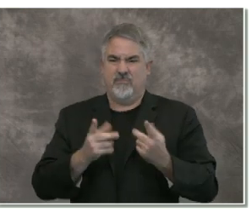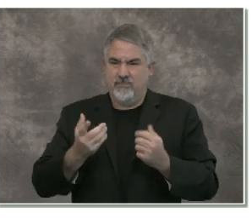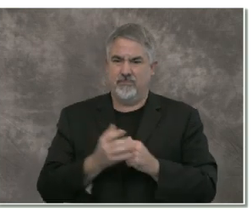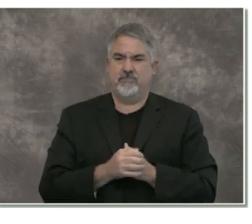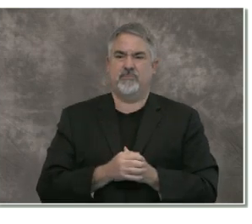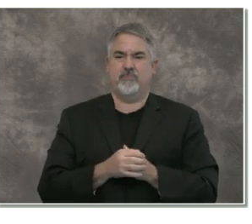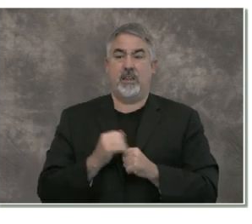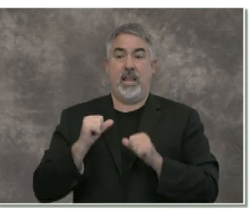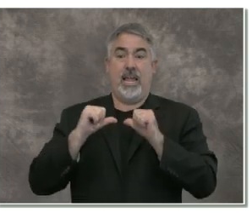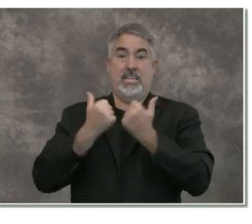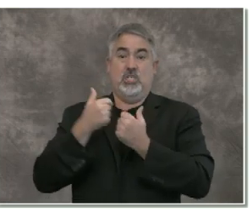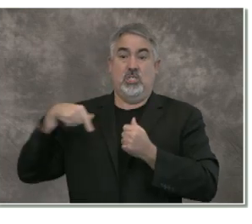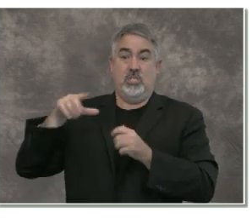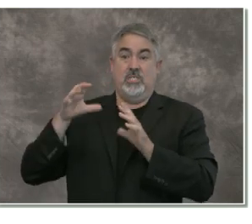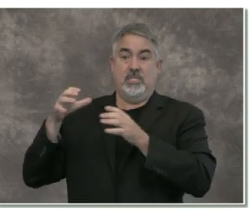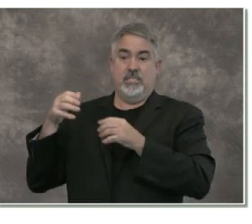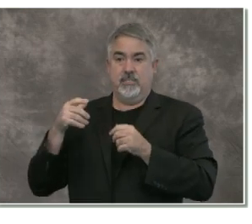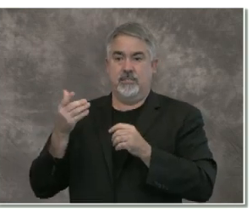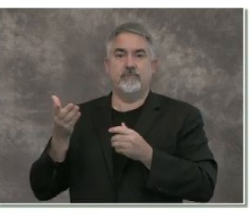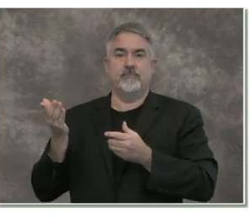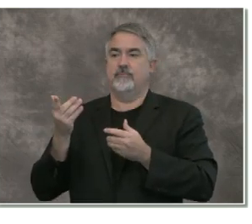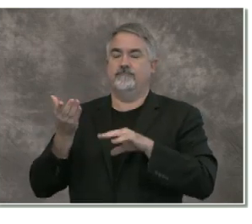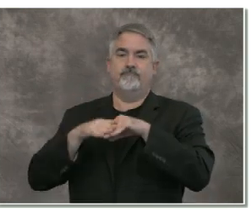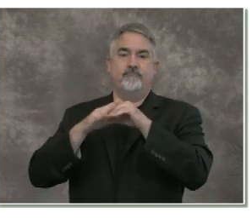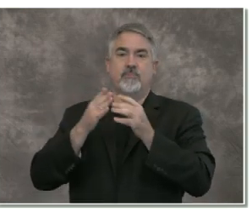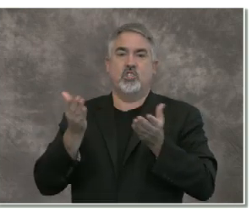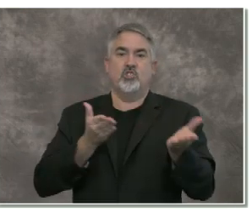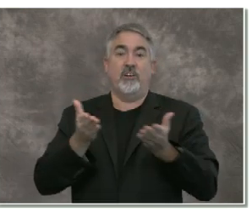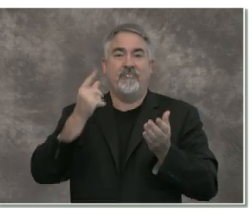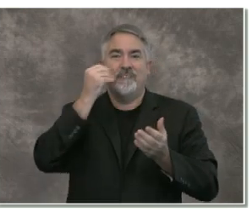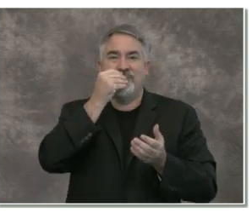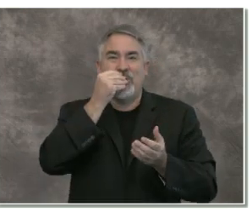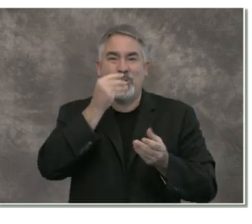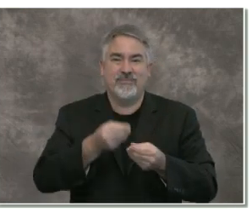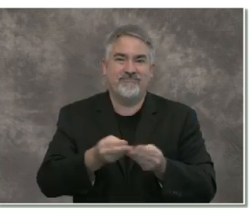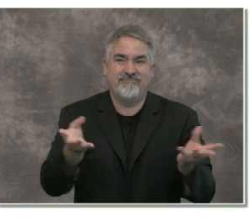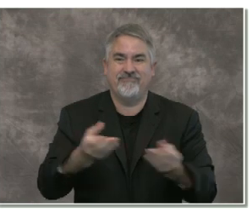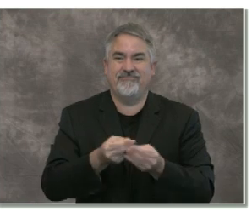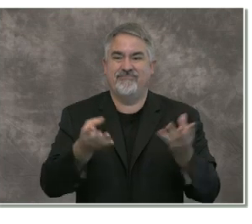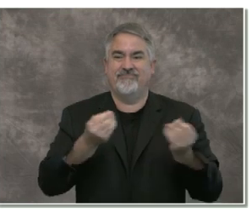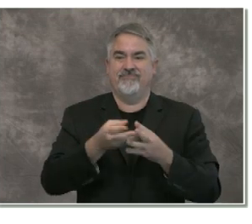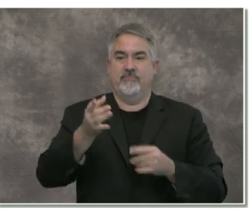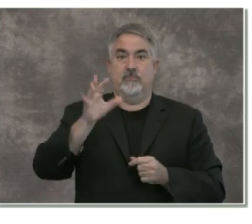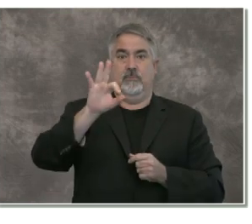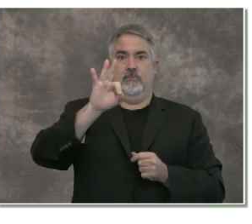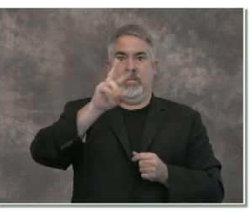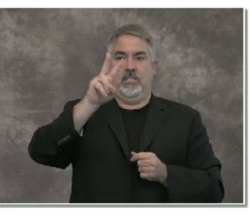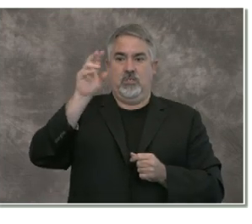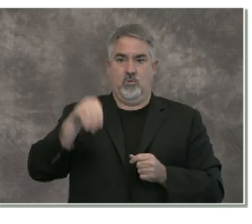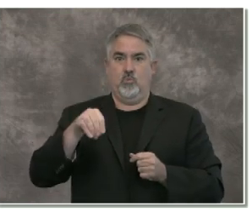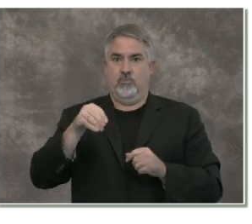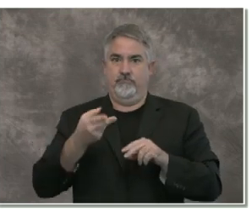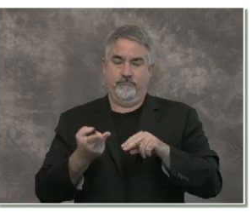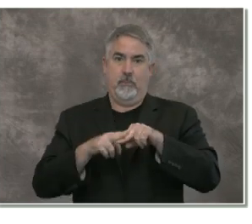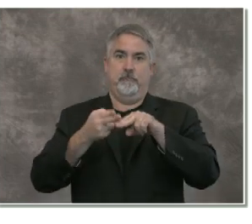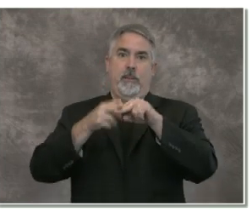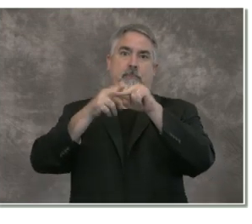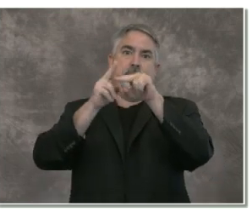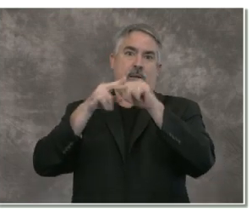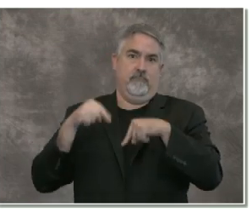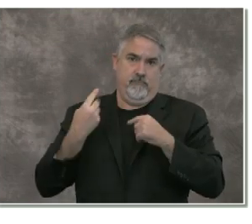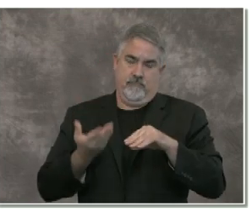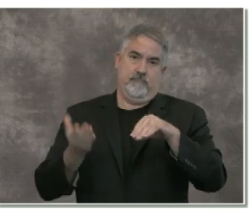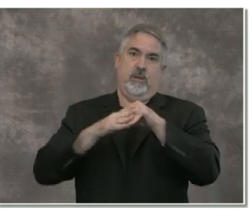delivery services to seniors and the homebound by 92%. Food stamp applications are now up